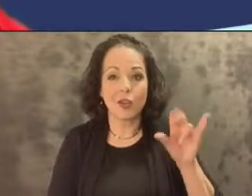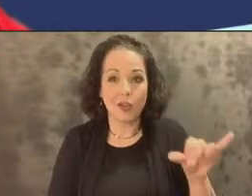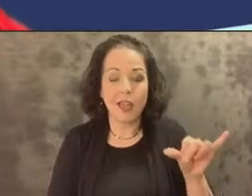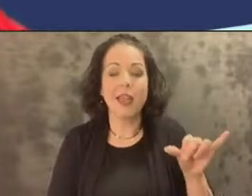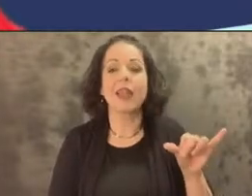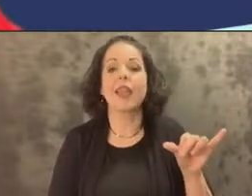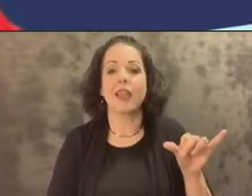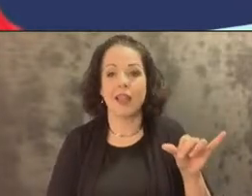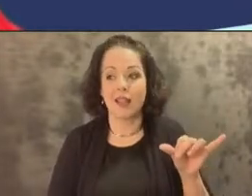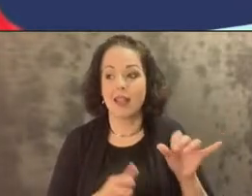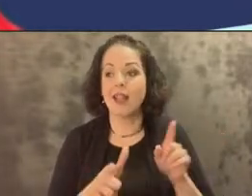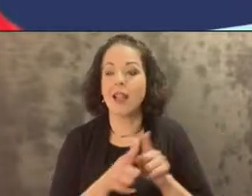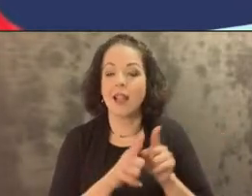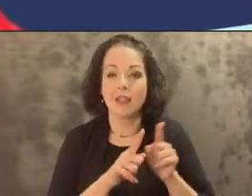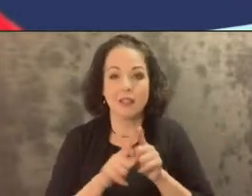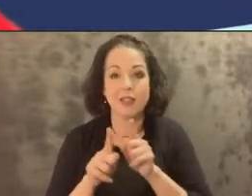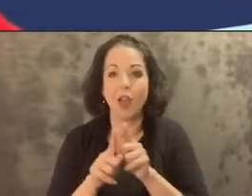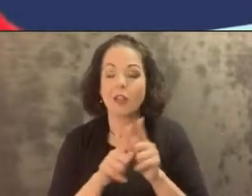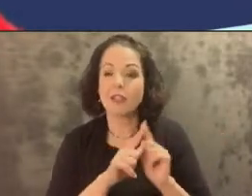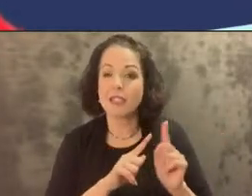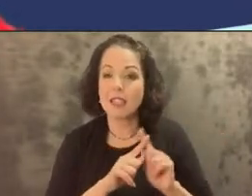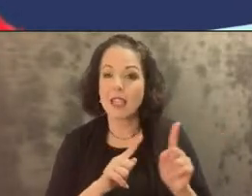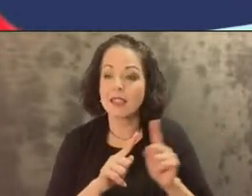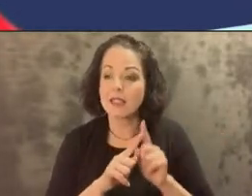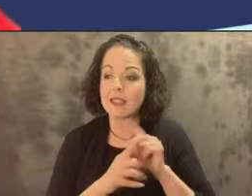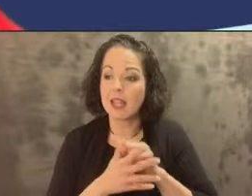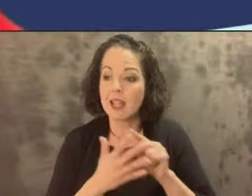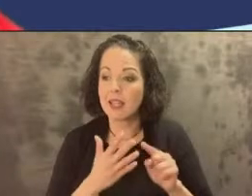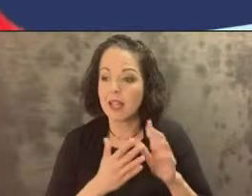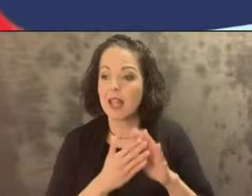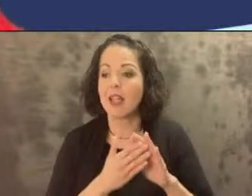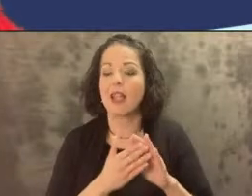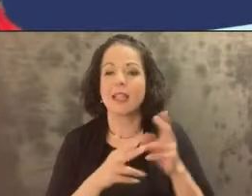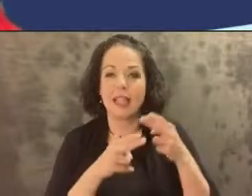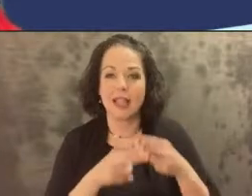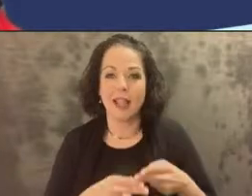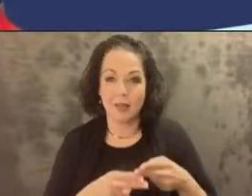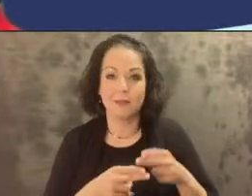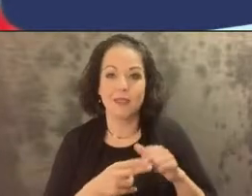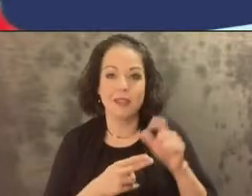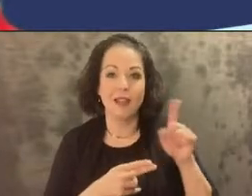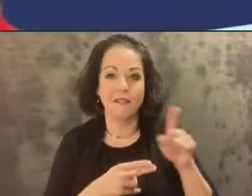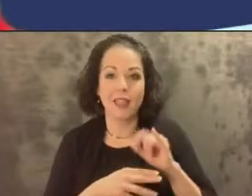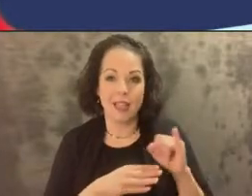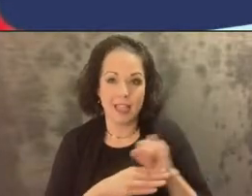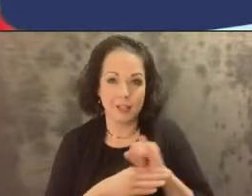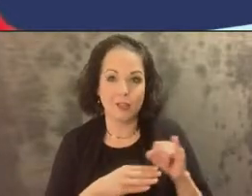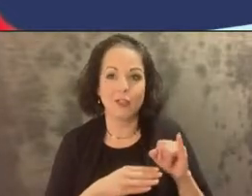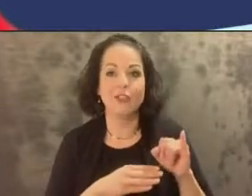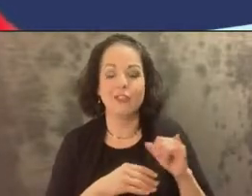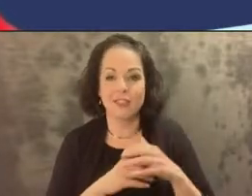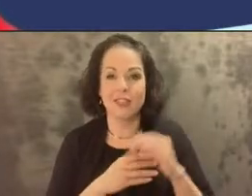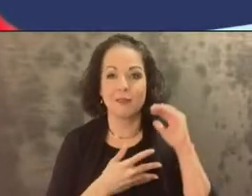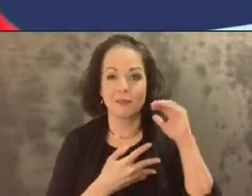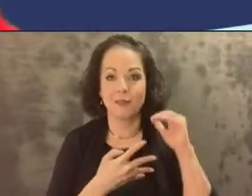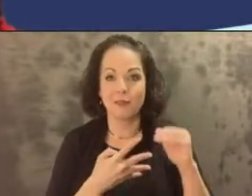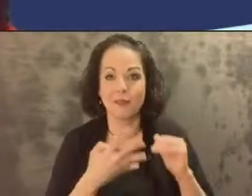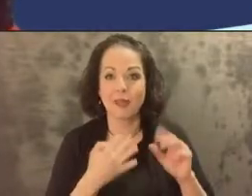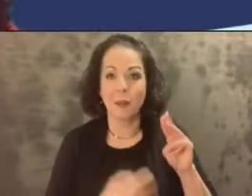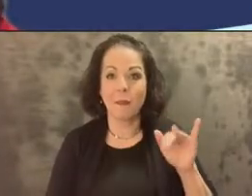Srinivasan, Thomas, known as Tag, Quigiano, and we have